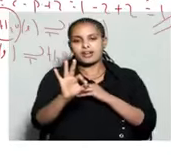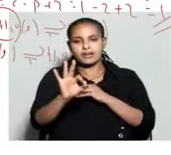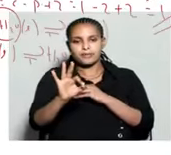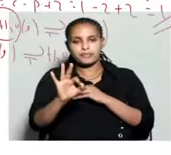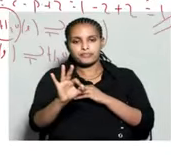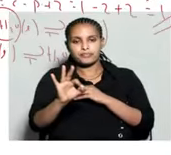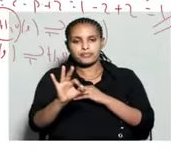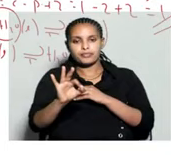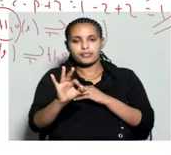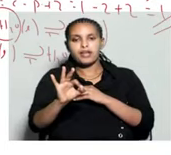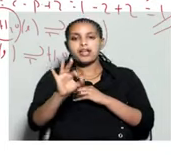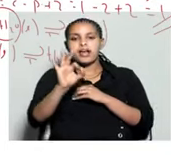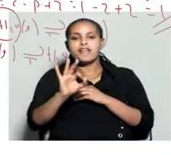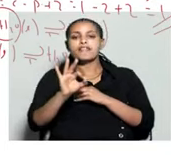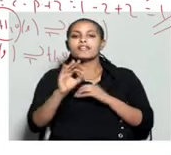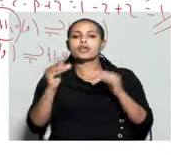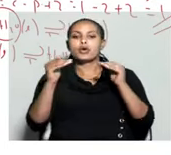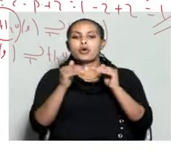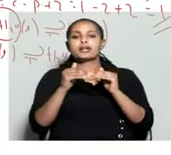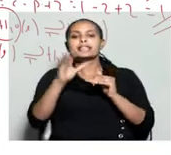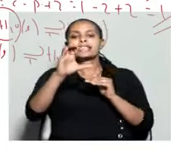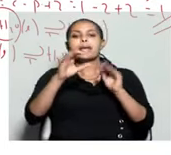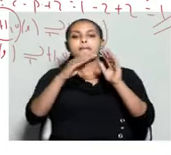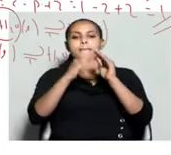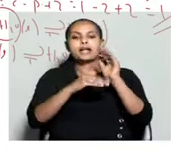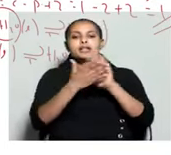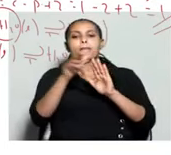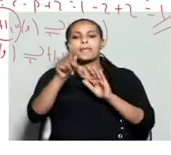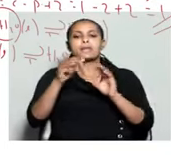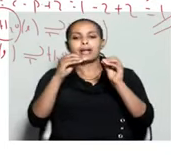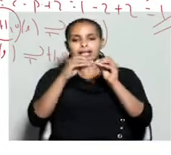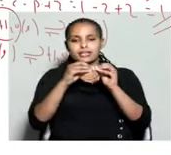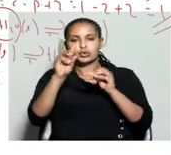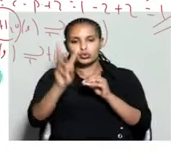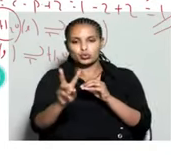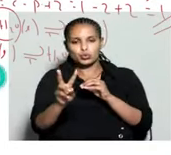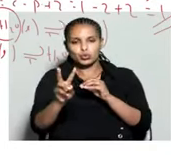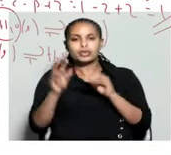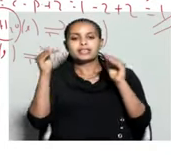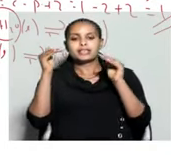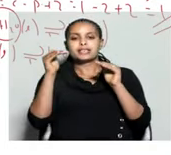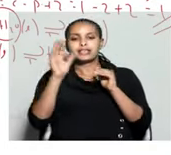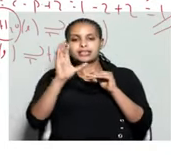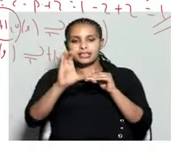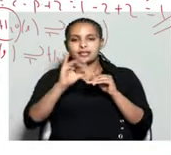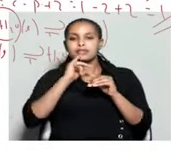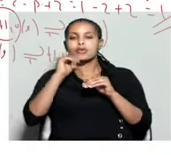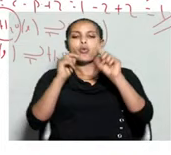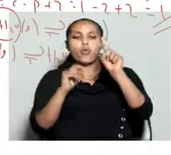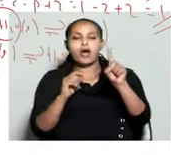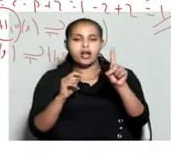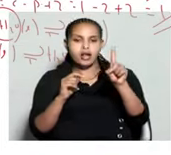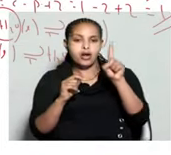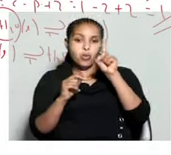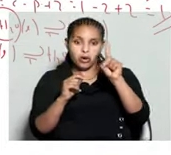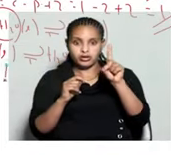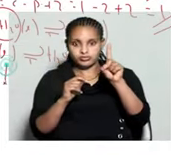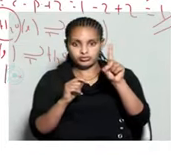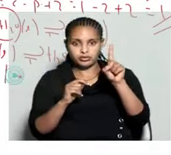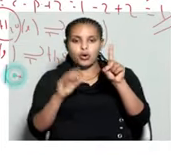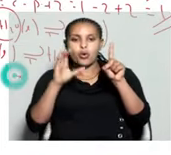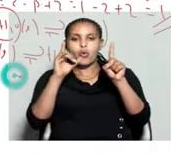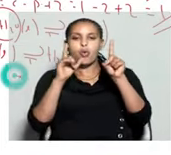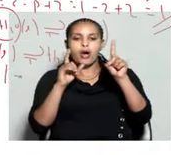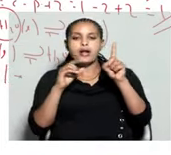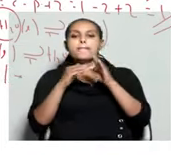system. Degree of freedom F equal C minus P plus 2. C is 1. One component system.